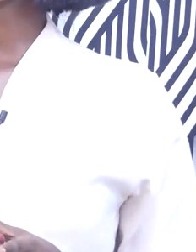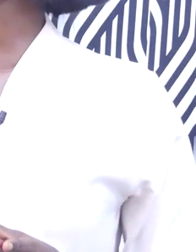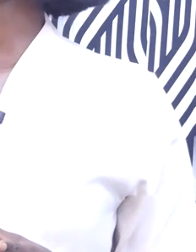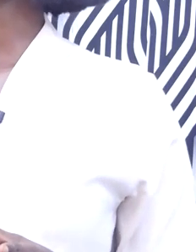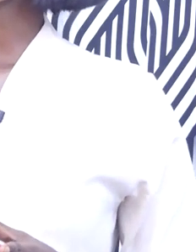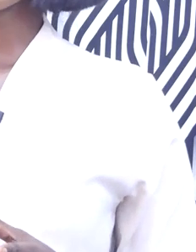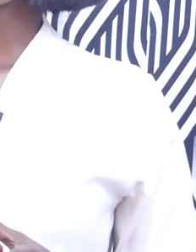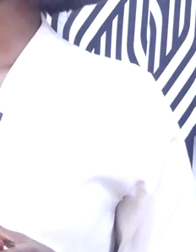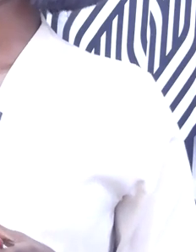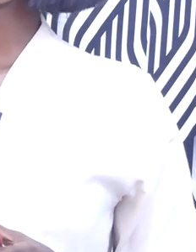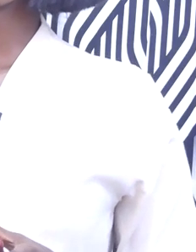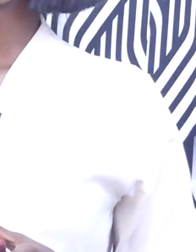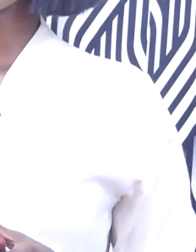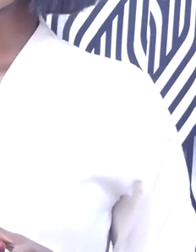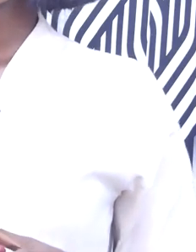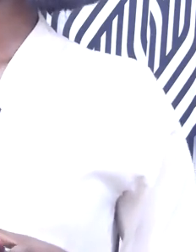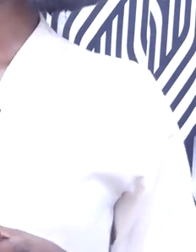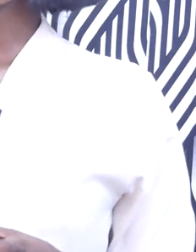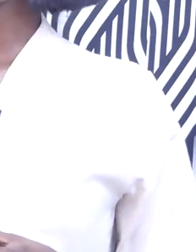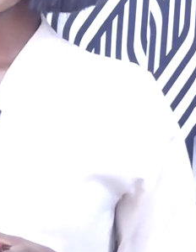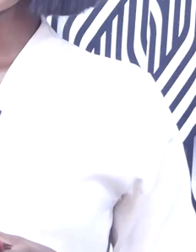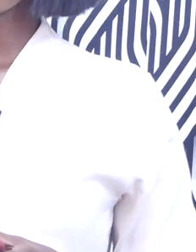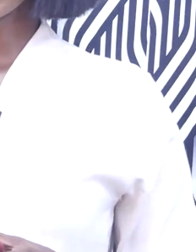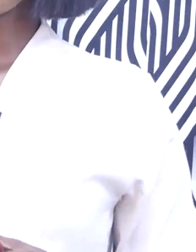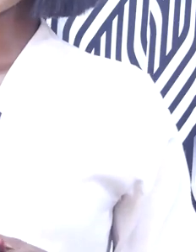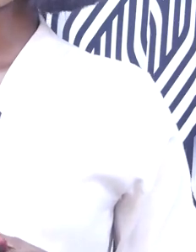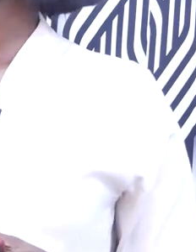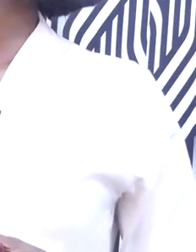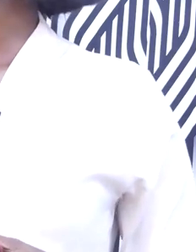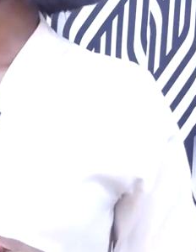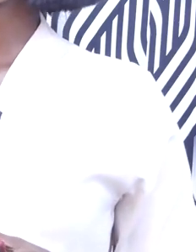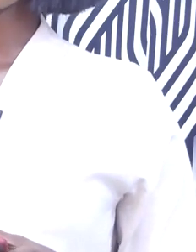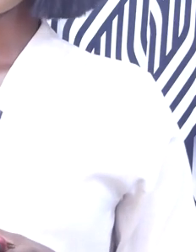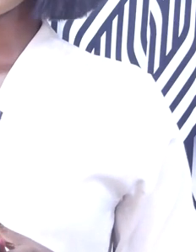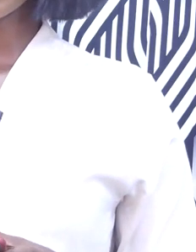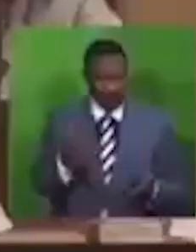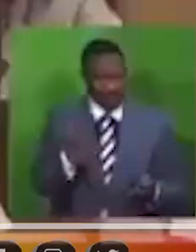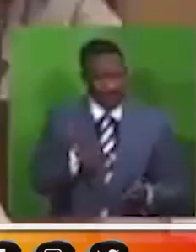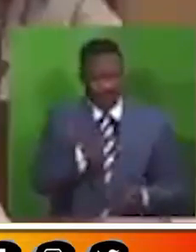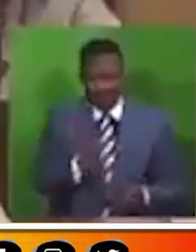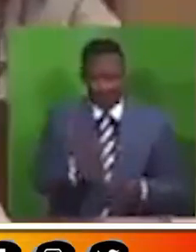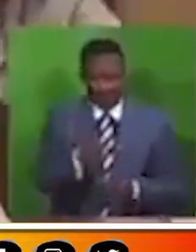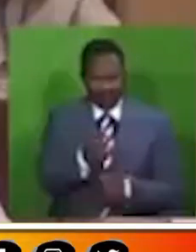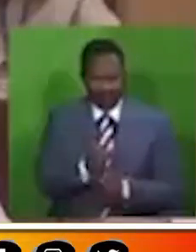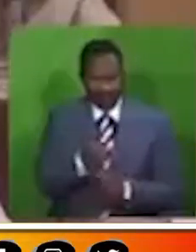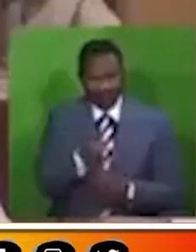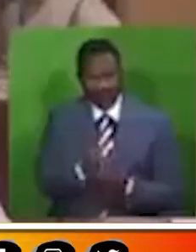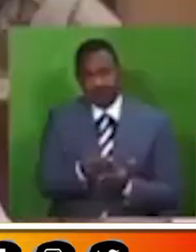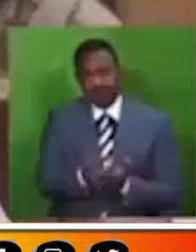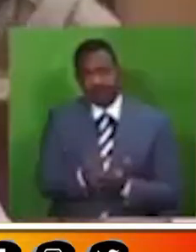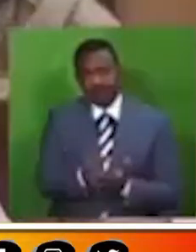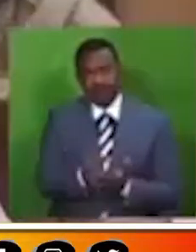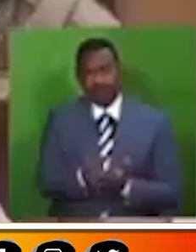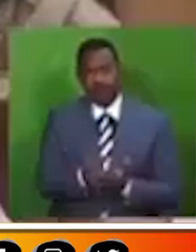no kasema nkasa ever se wabro ni edi emba eye parliament yenhwe video we And that is why I indicate that